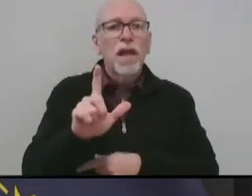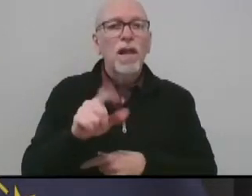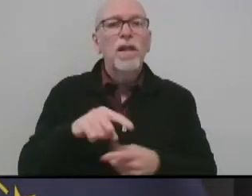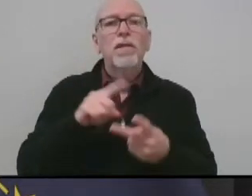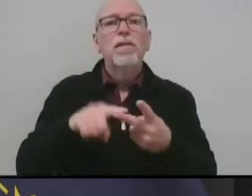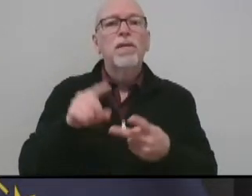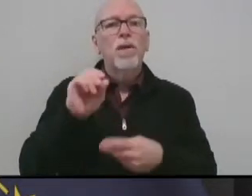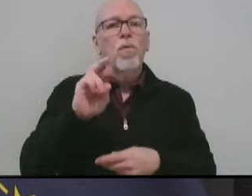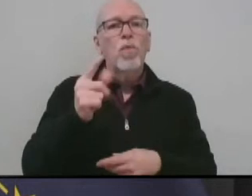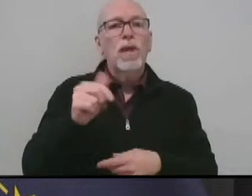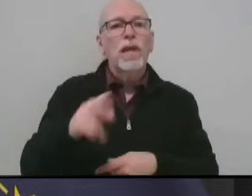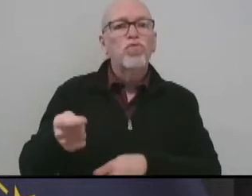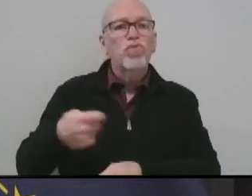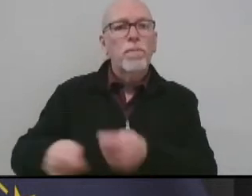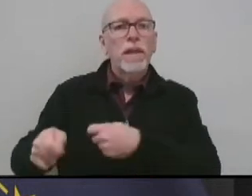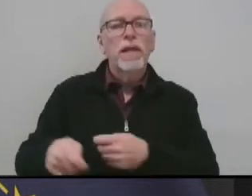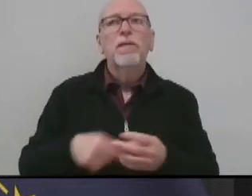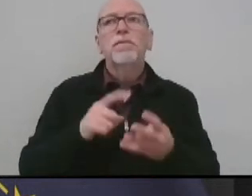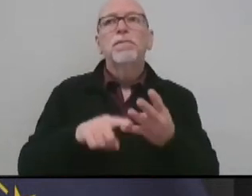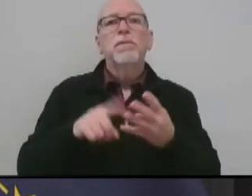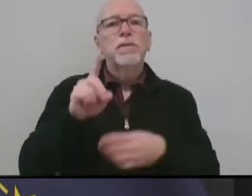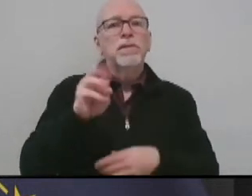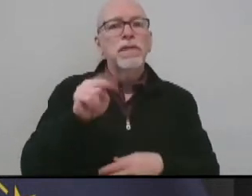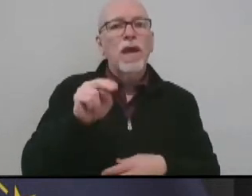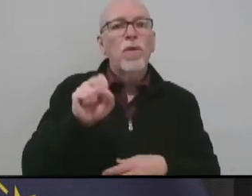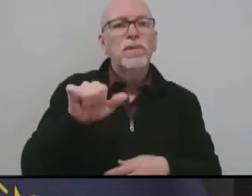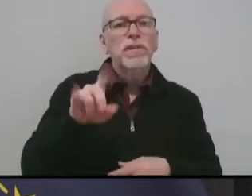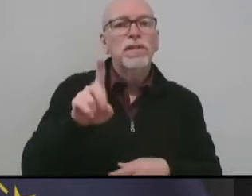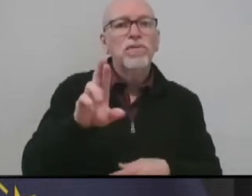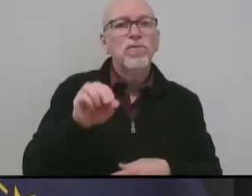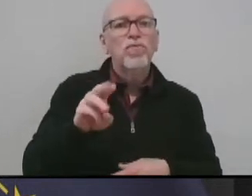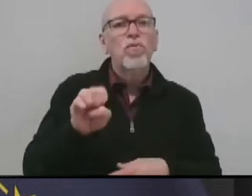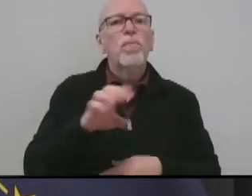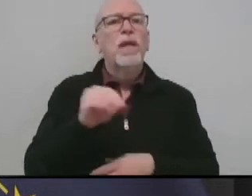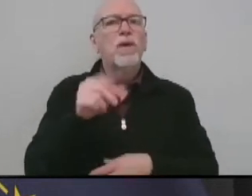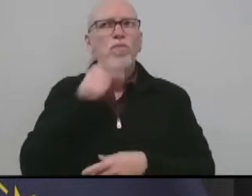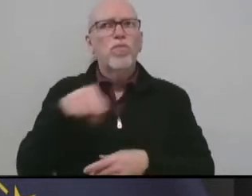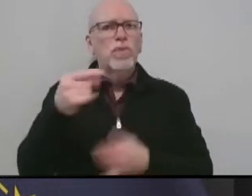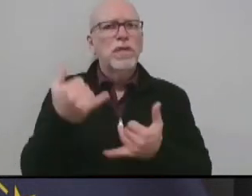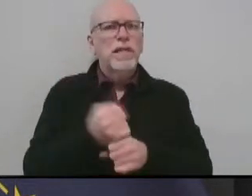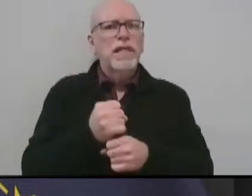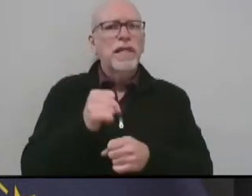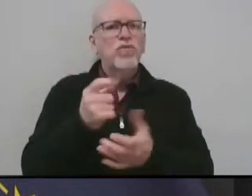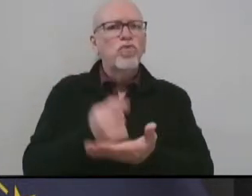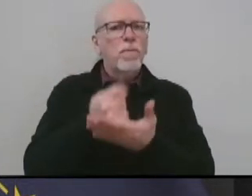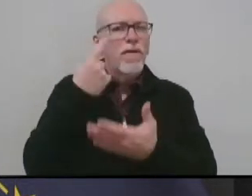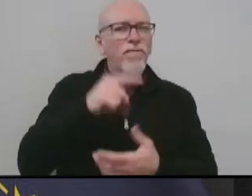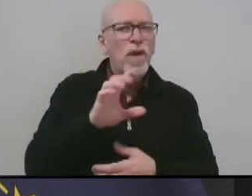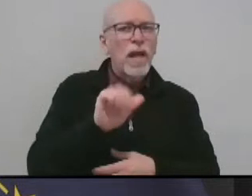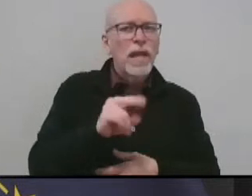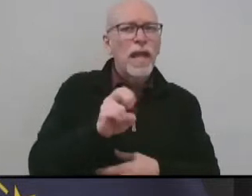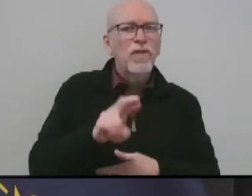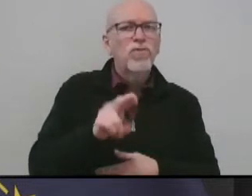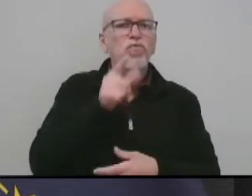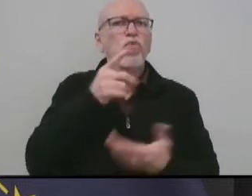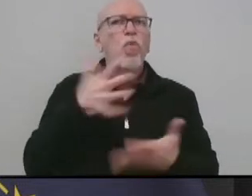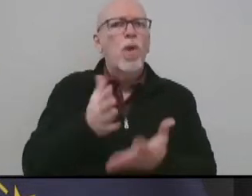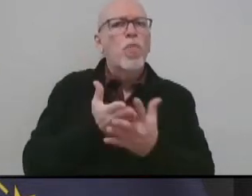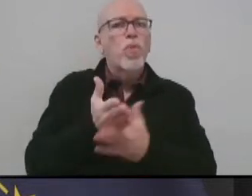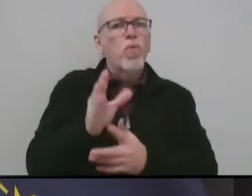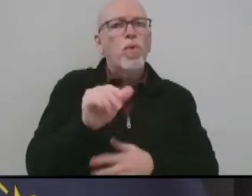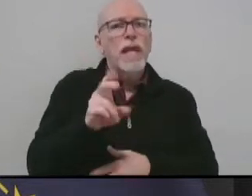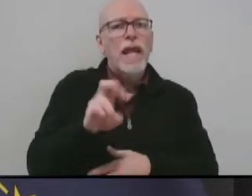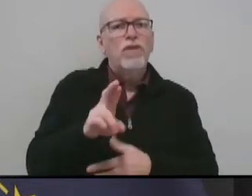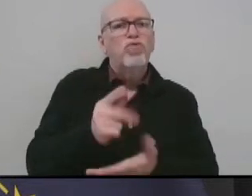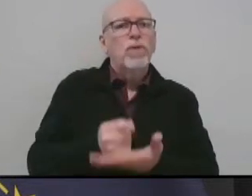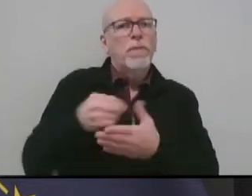transplant, individuals with Down syndrome, and people who are currently receiving treatment for cancer or have undergone treatment within the last 3 months. They have